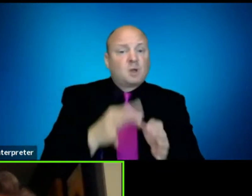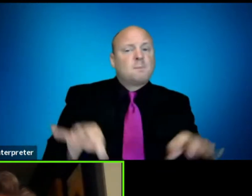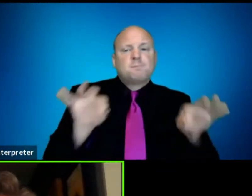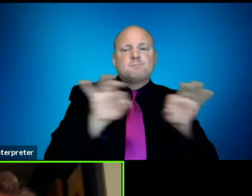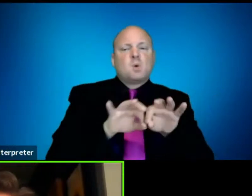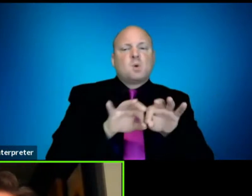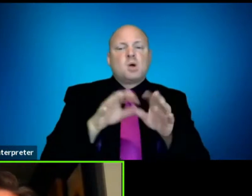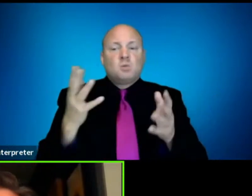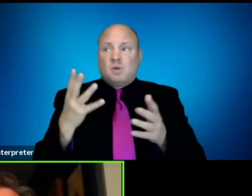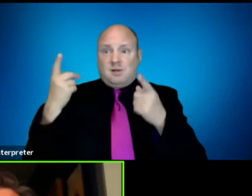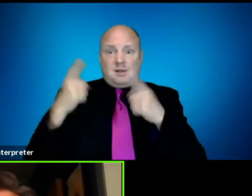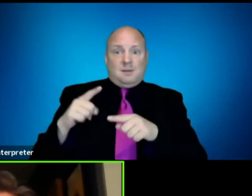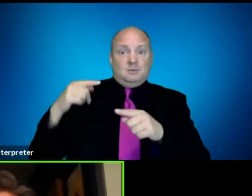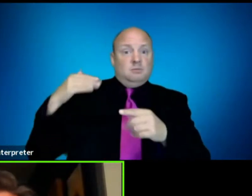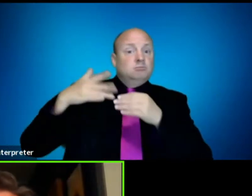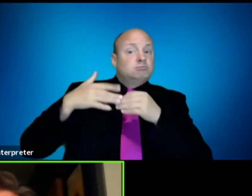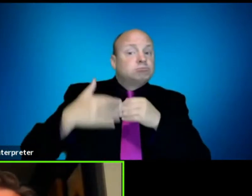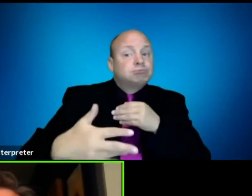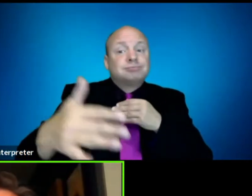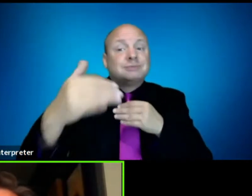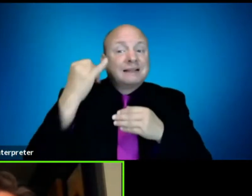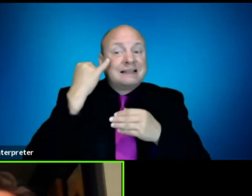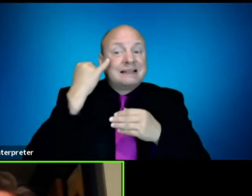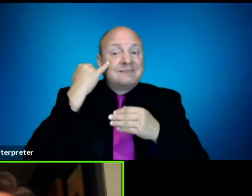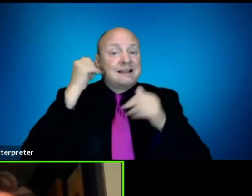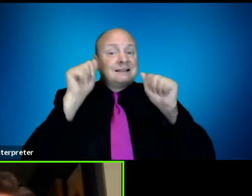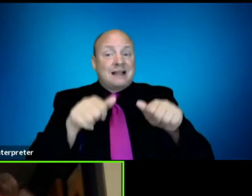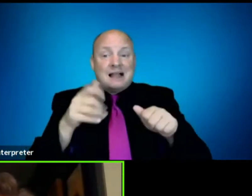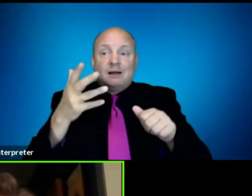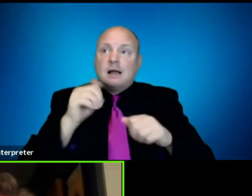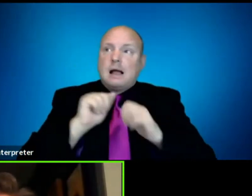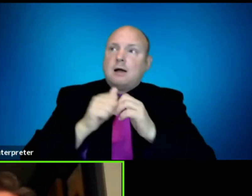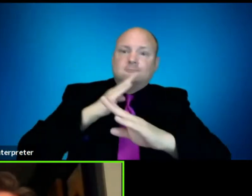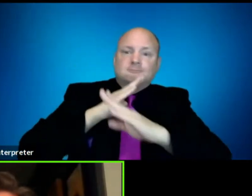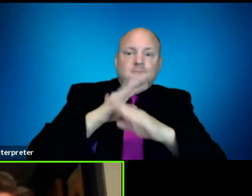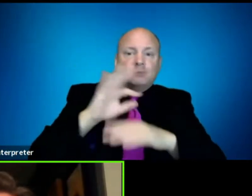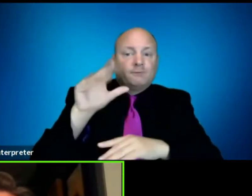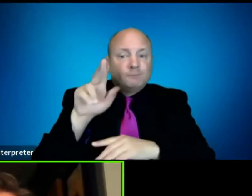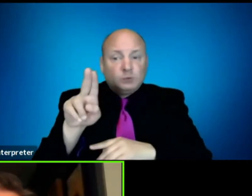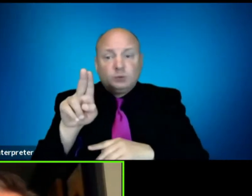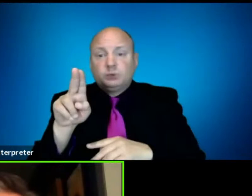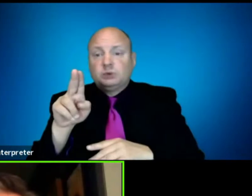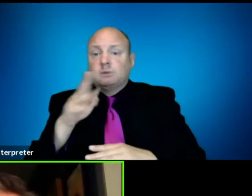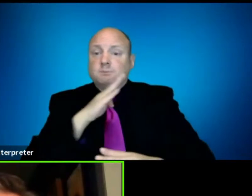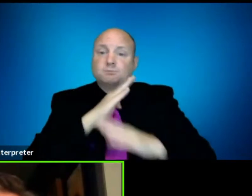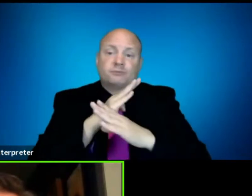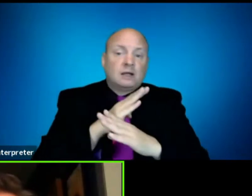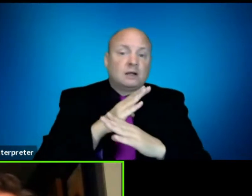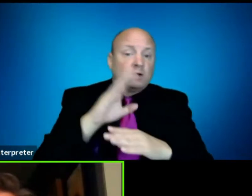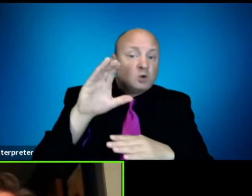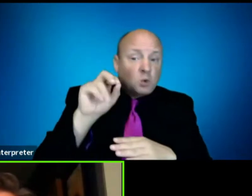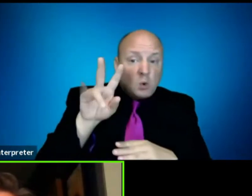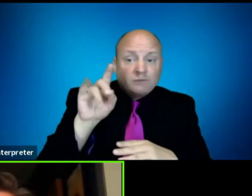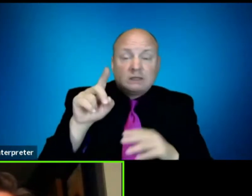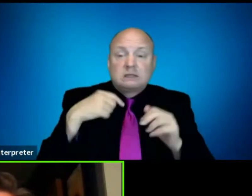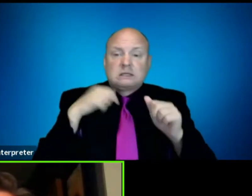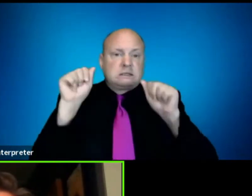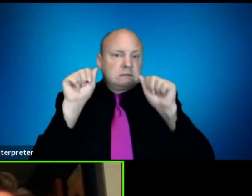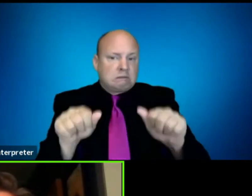prevent influenza, if we can prevent COVID, we can keep hospital beds available, and we can keep people healthy.